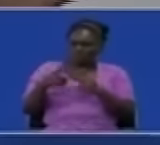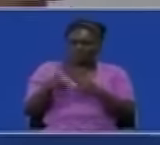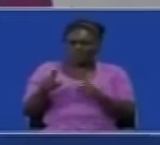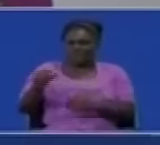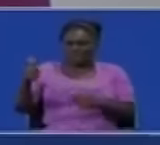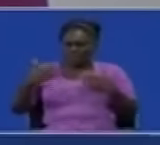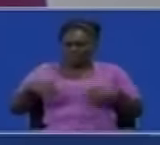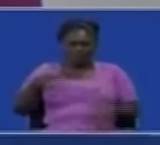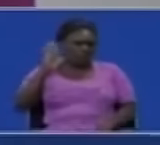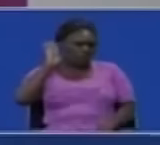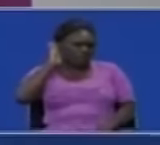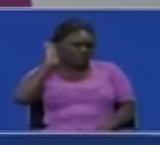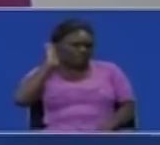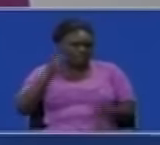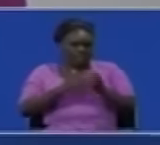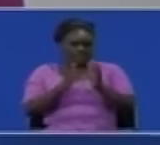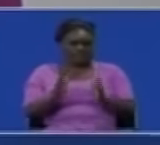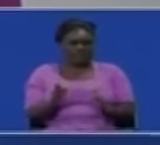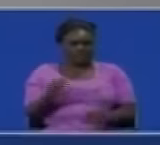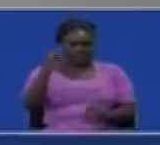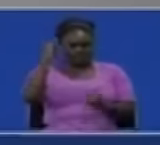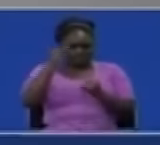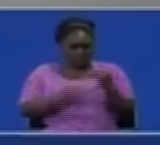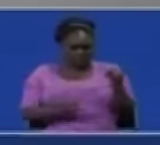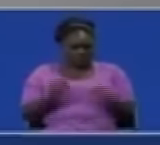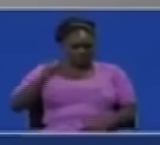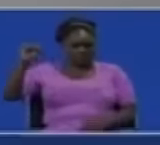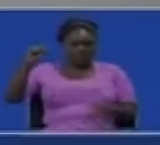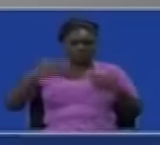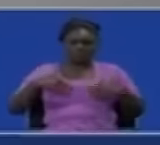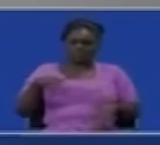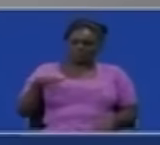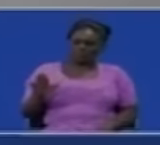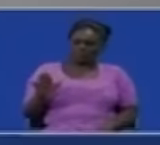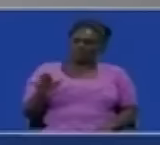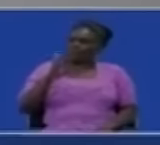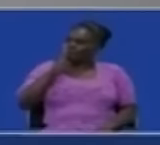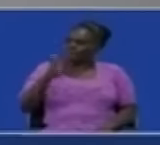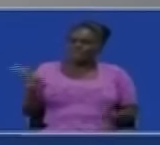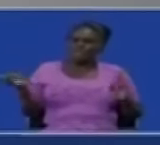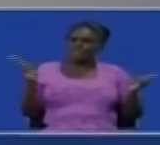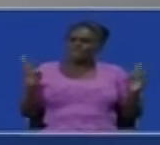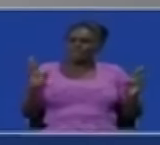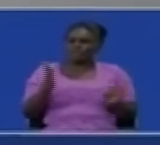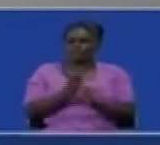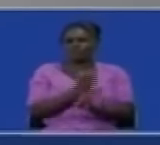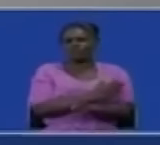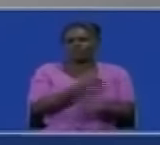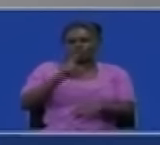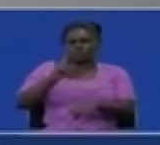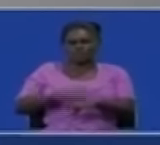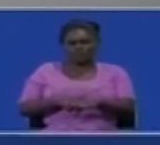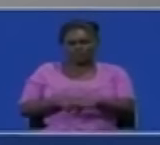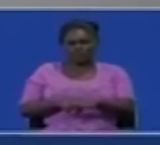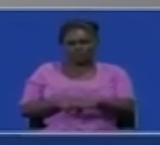listening to their favorite politicians. And I think finally for the politicians themselves is to prepare themselves ahead of time, especially those who are